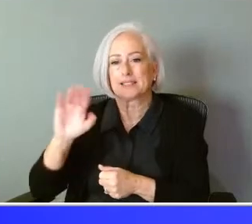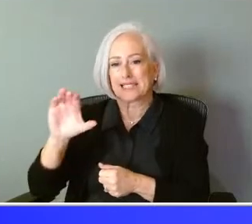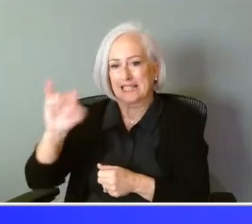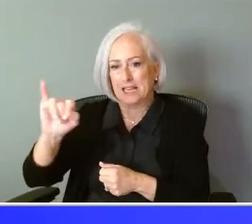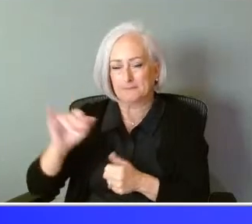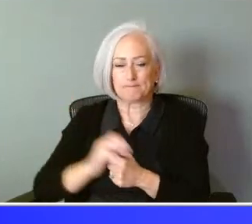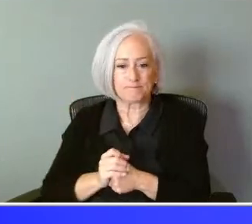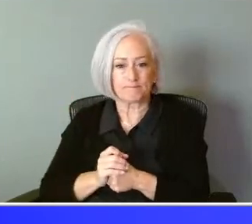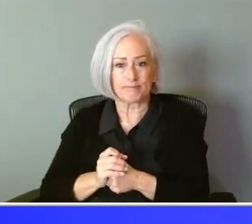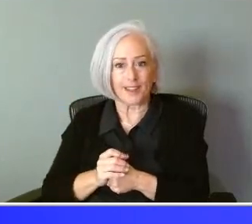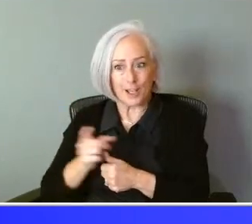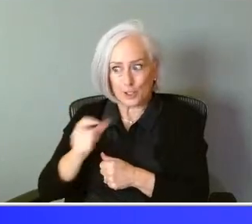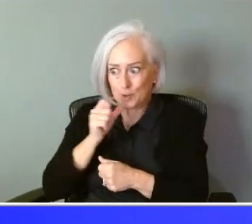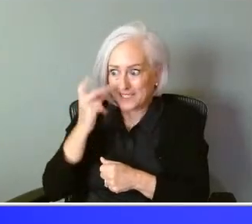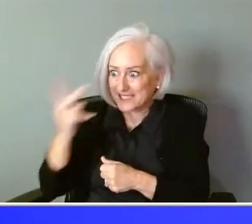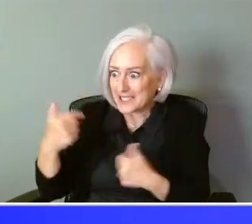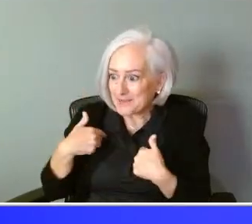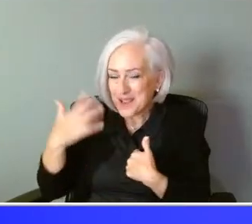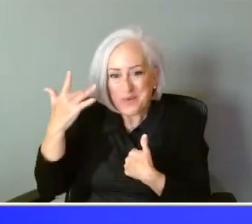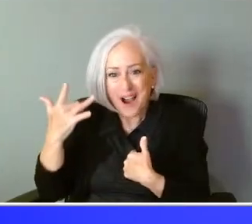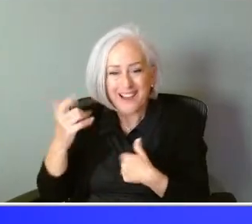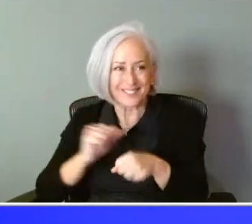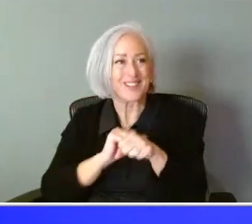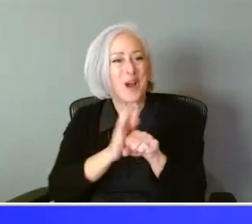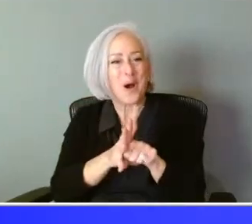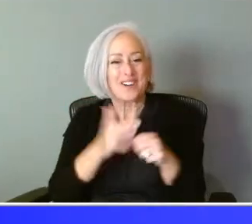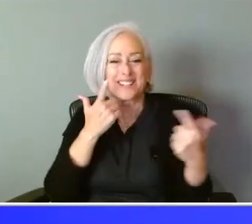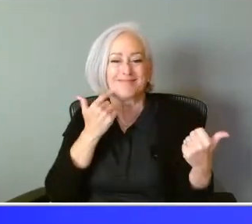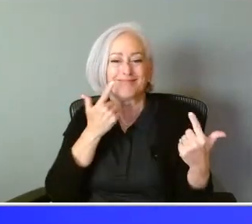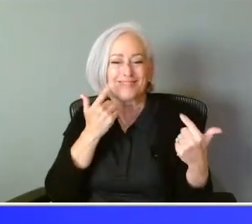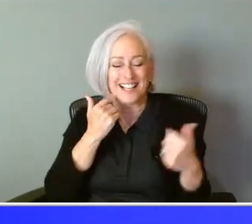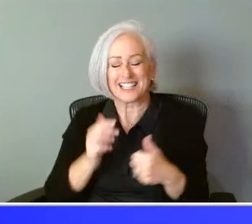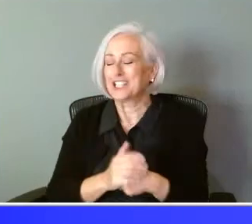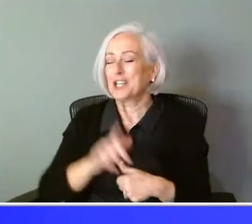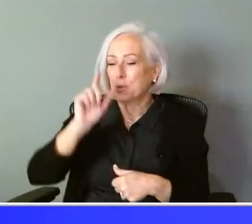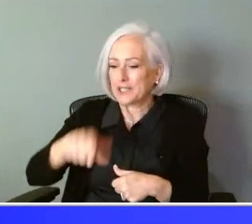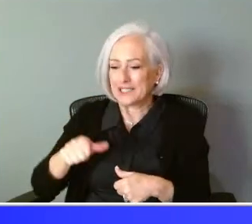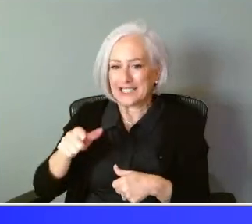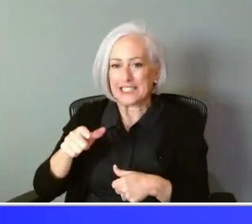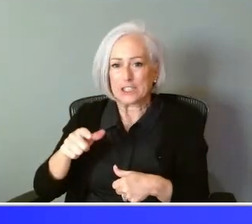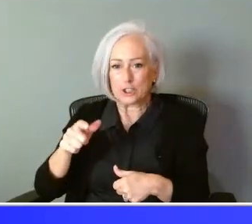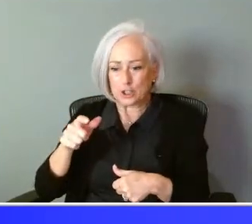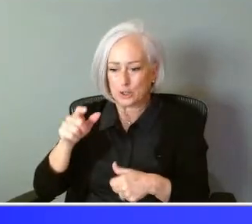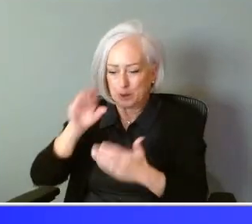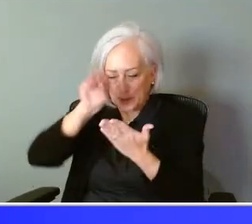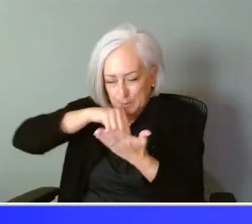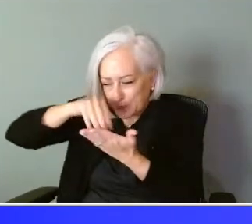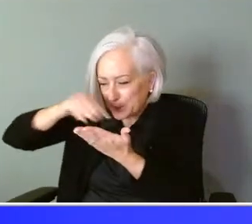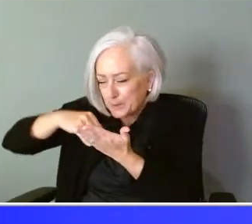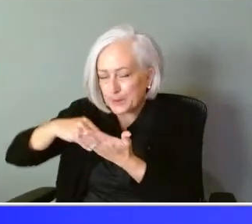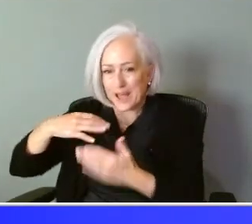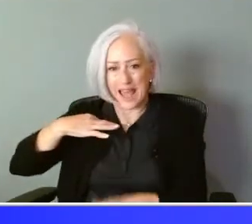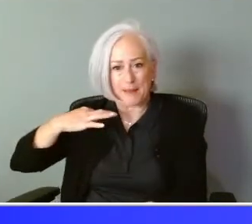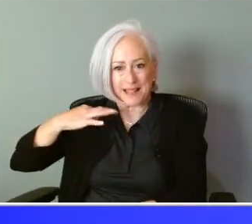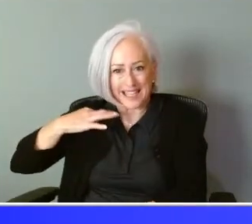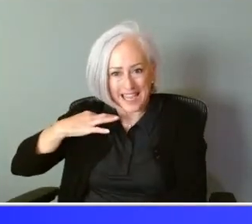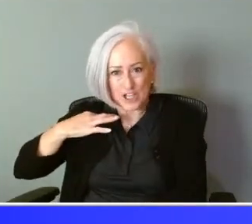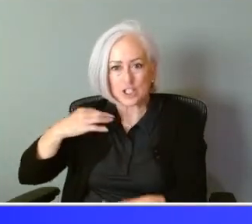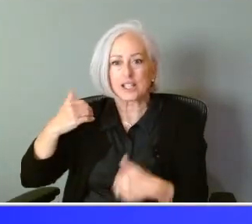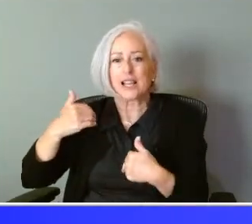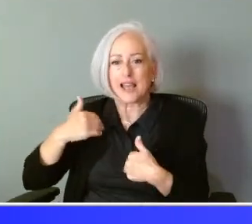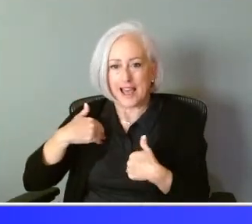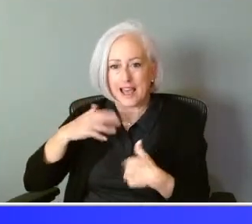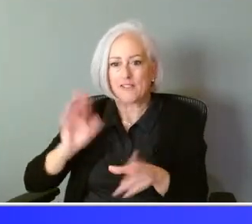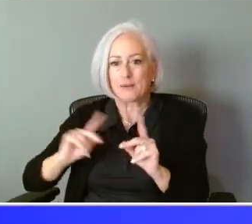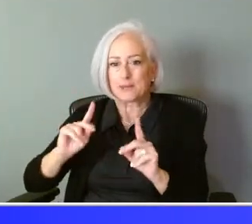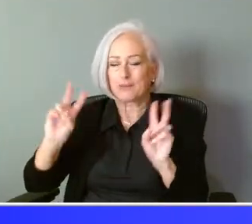me, of course, was COVID. And we had to put together our application and actually have our, quote, site visit